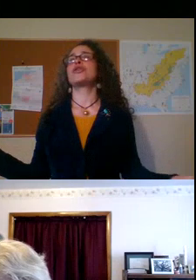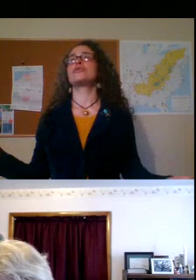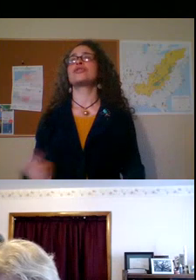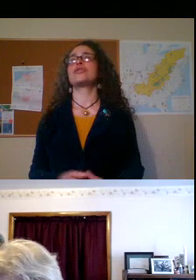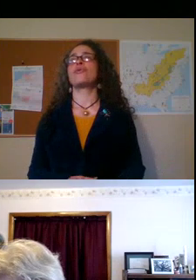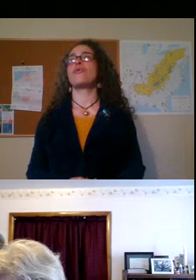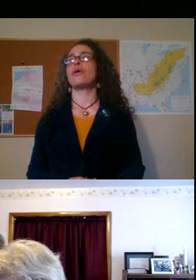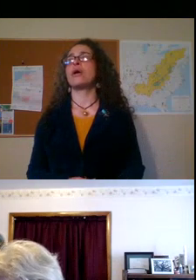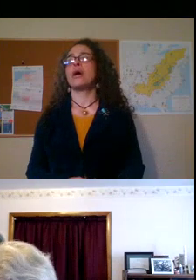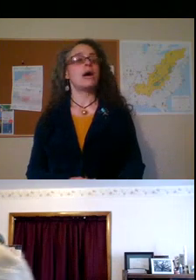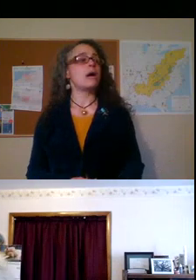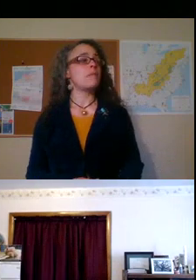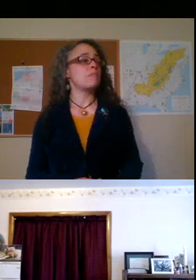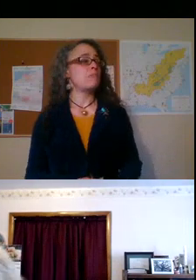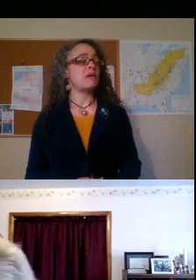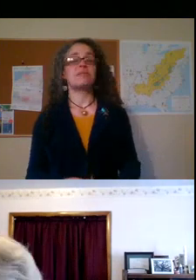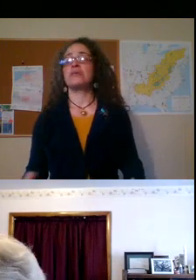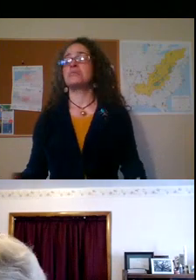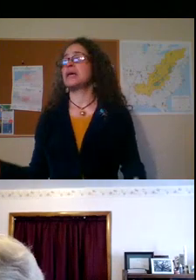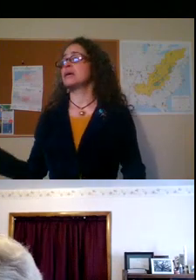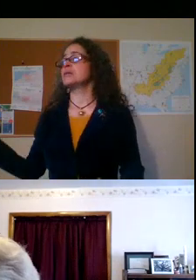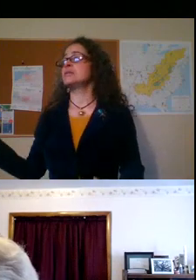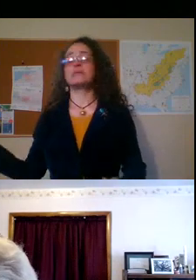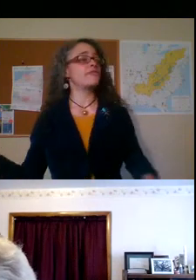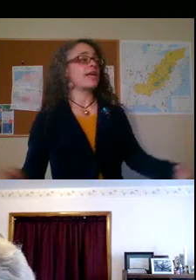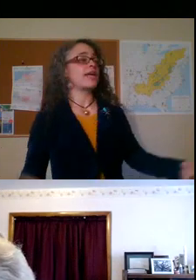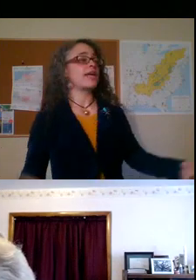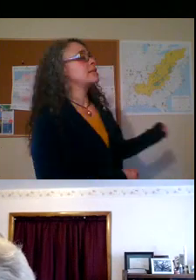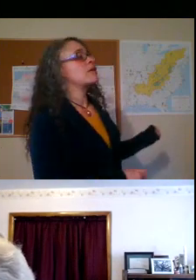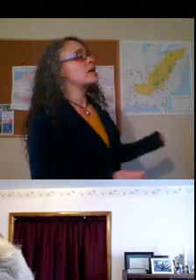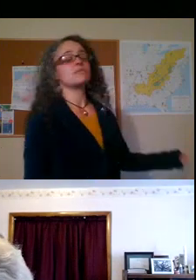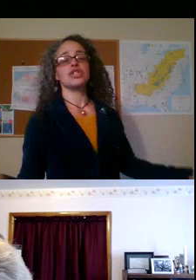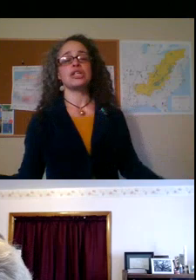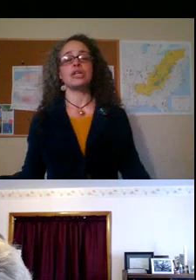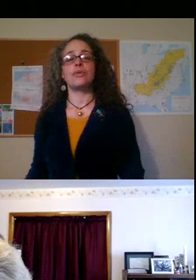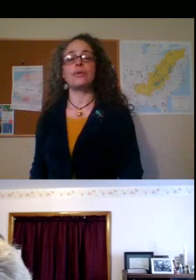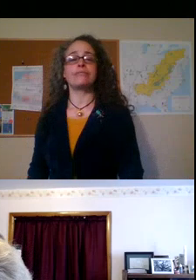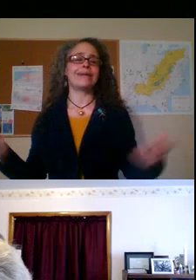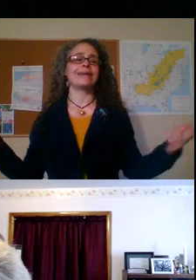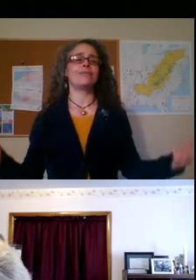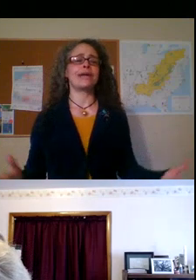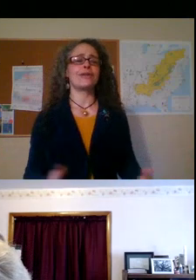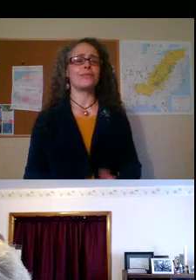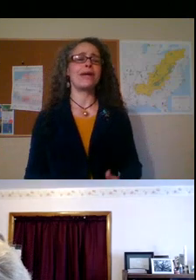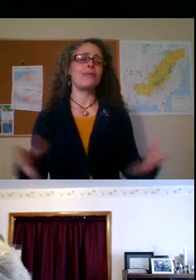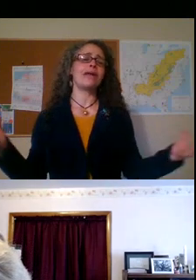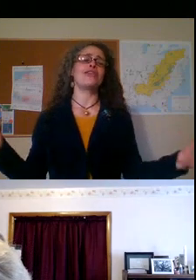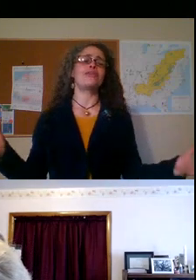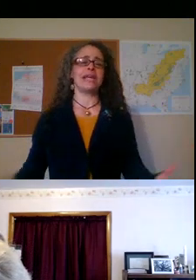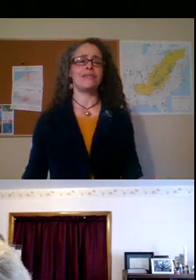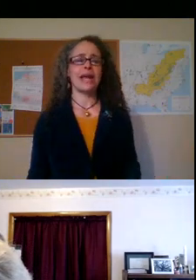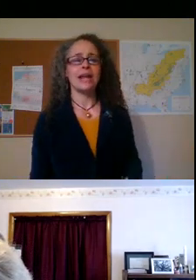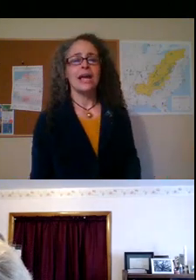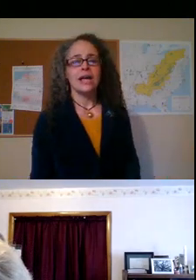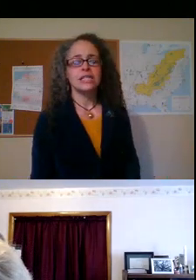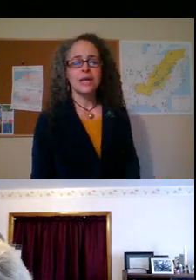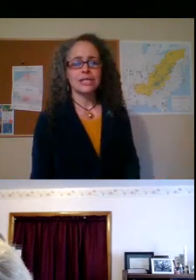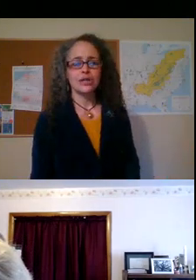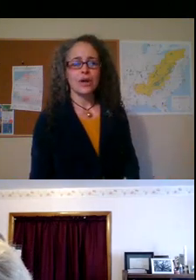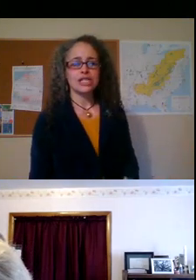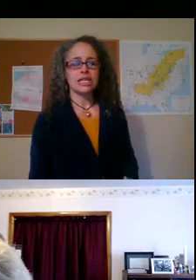or bulldozer or I don't know, like a fancy Xerox machine or whatever you need,